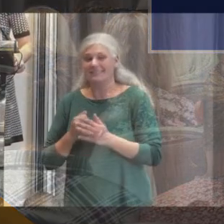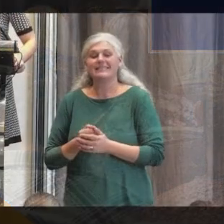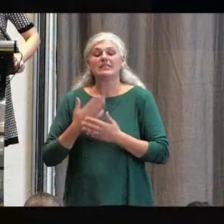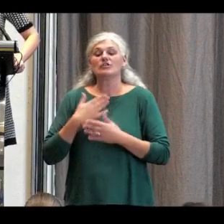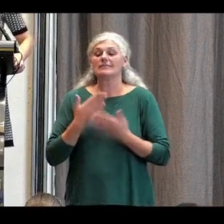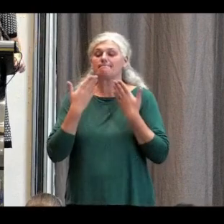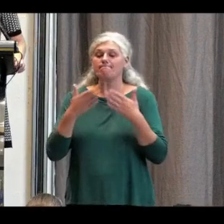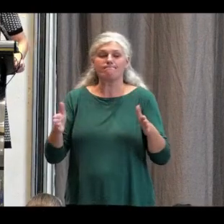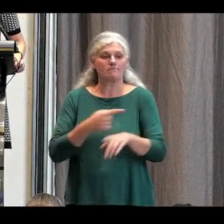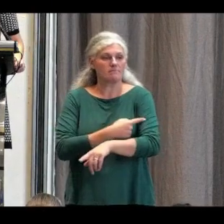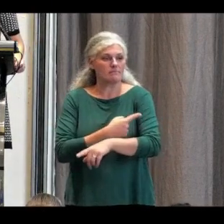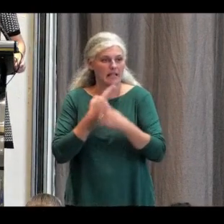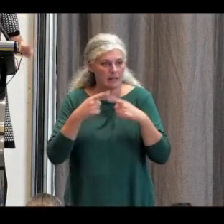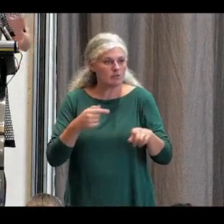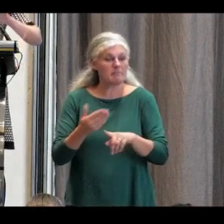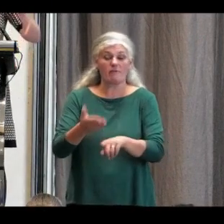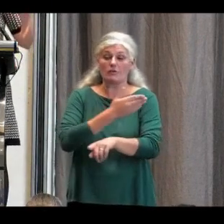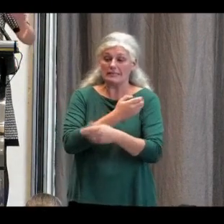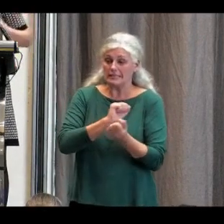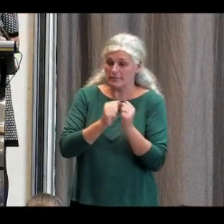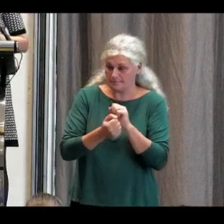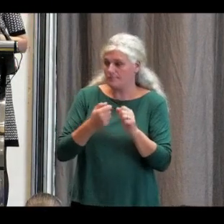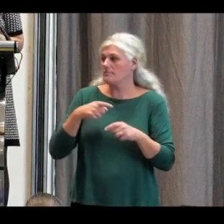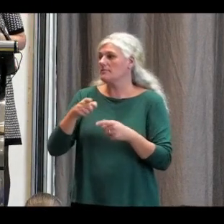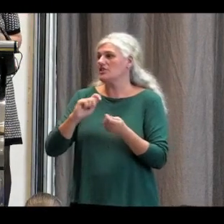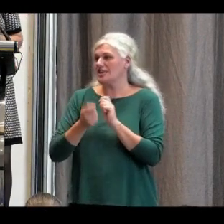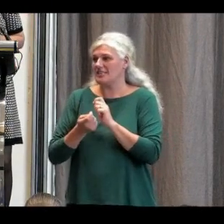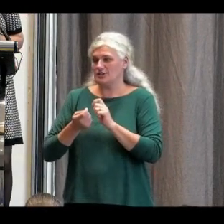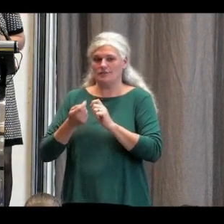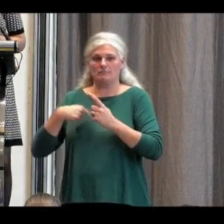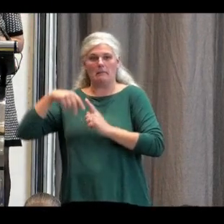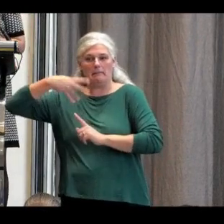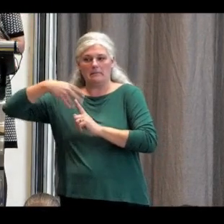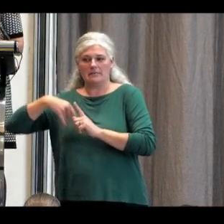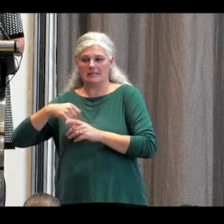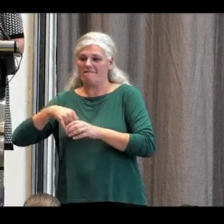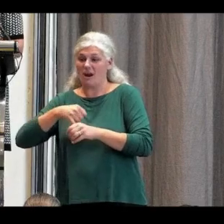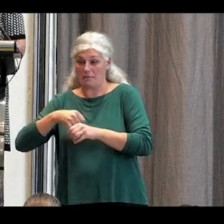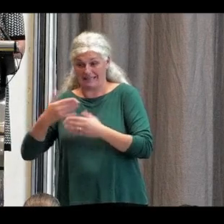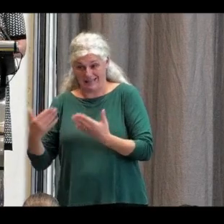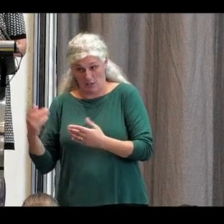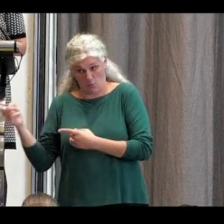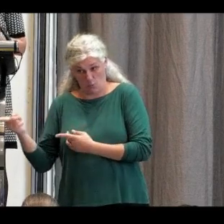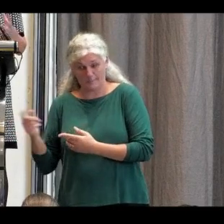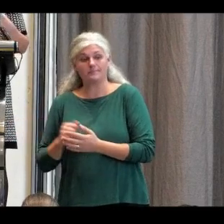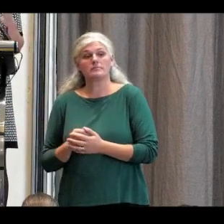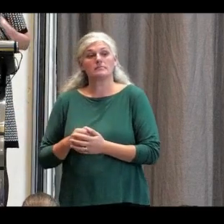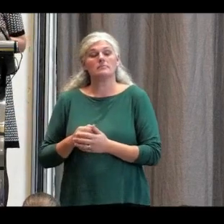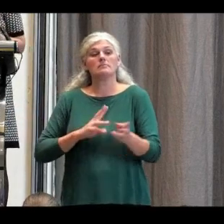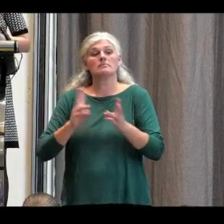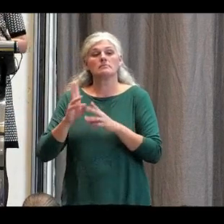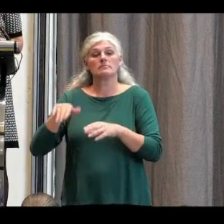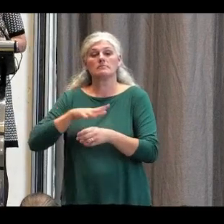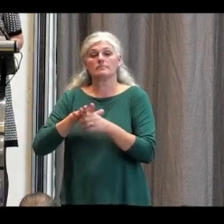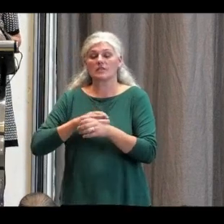Disclosure before we start, we're changing gears right now. My background, I'm pharmacist, so I have been working